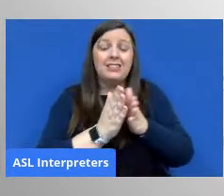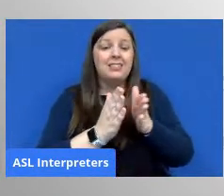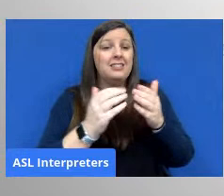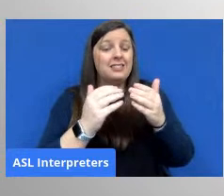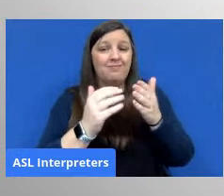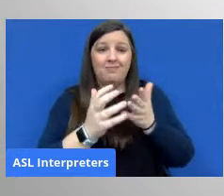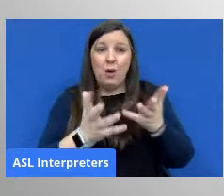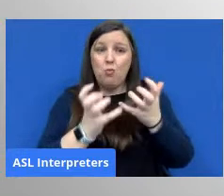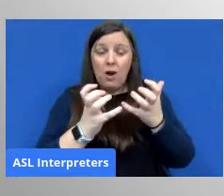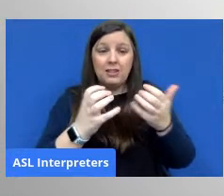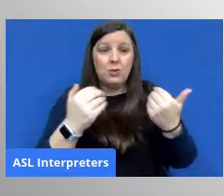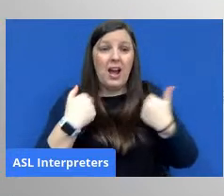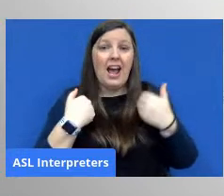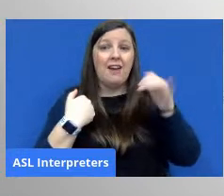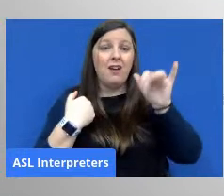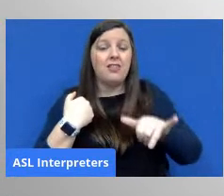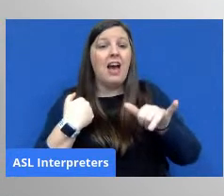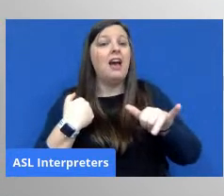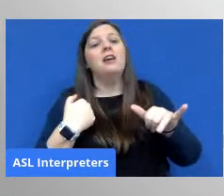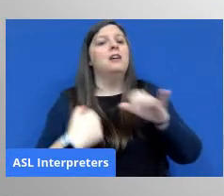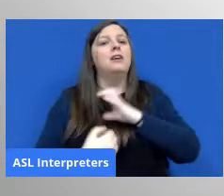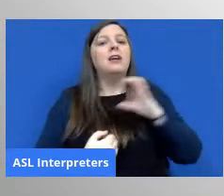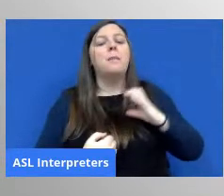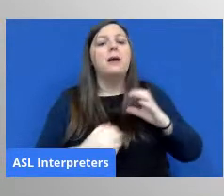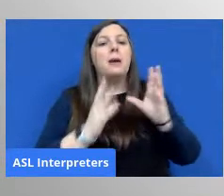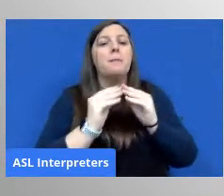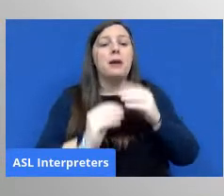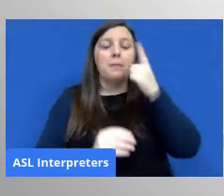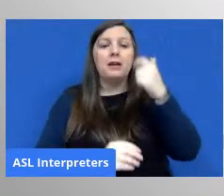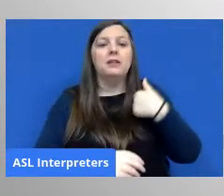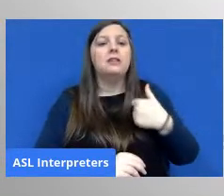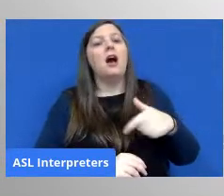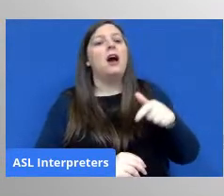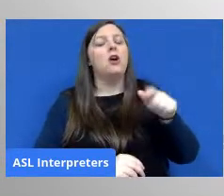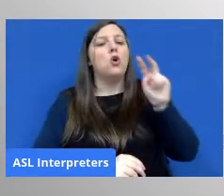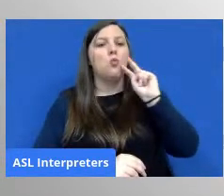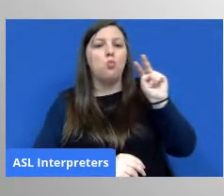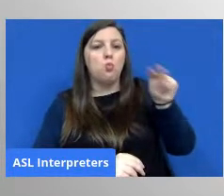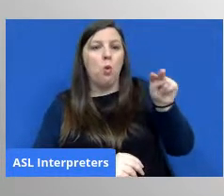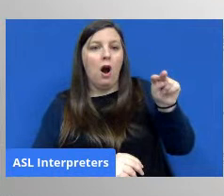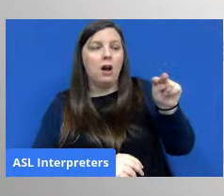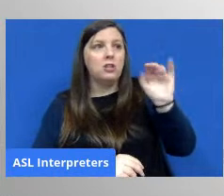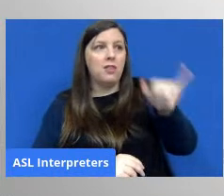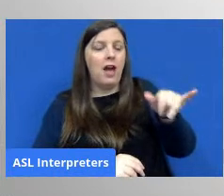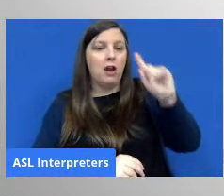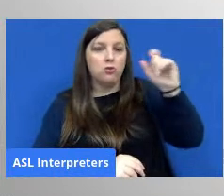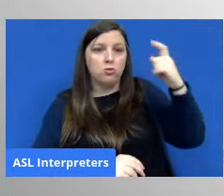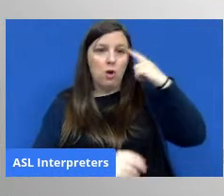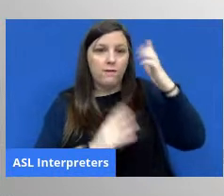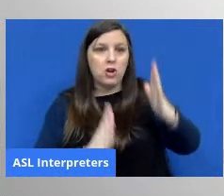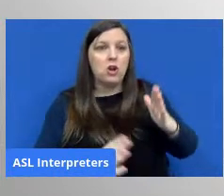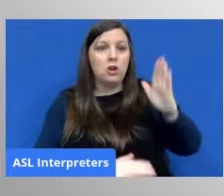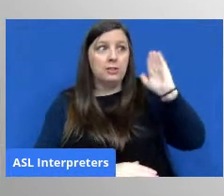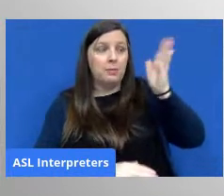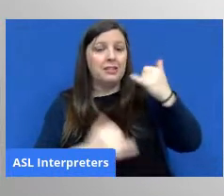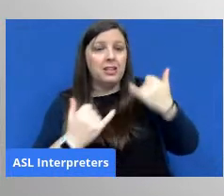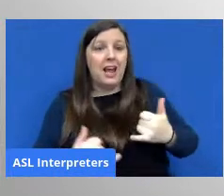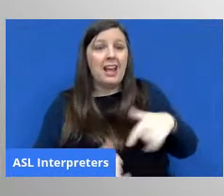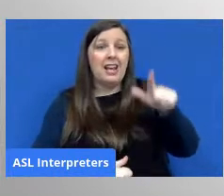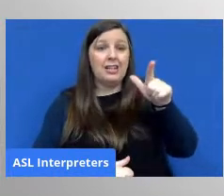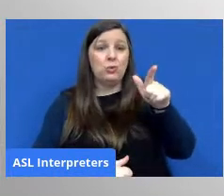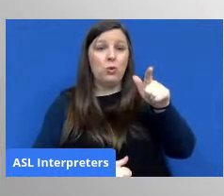I watched the governor's speech today and $21 million headed our way and some other things. I'm real excited. So yes.